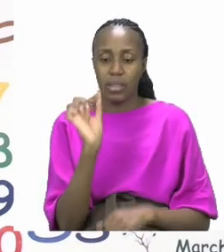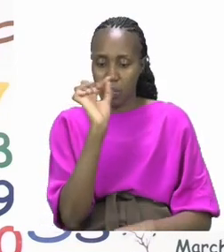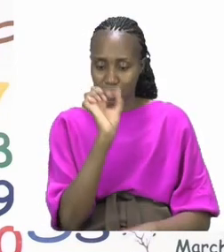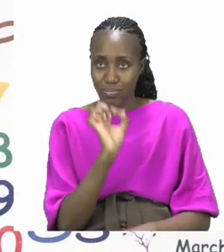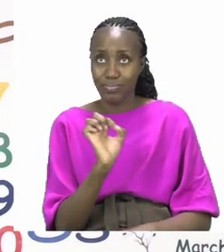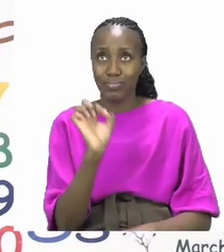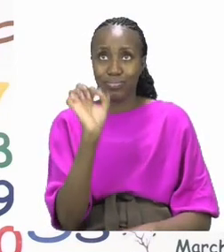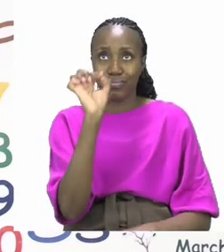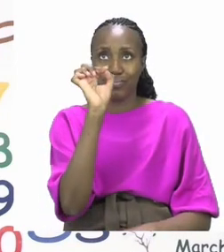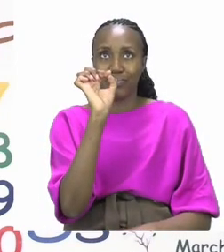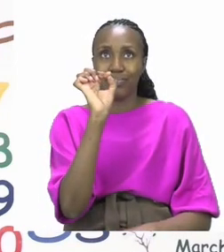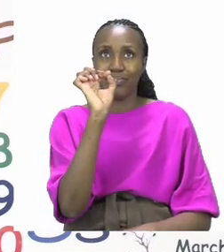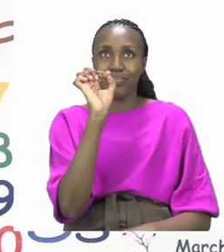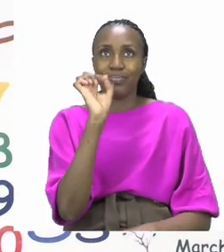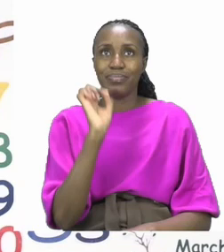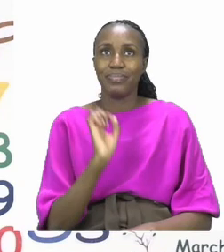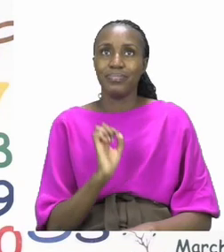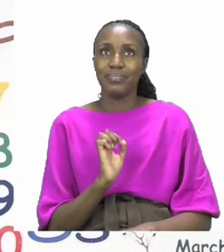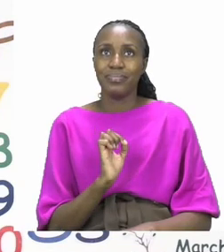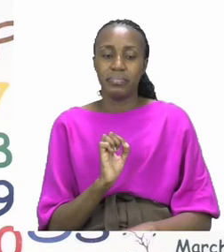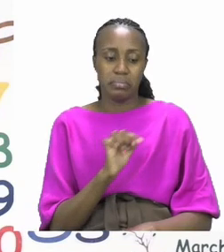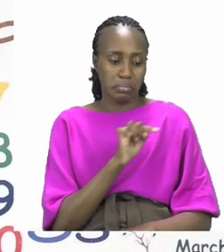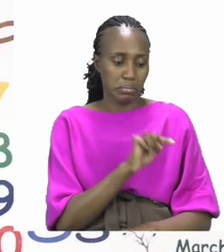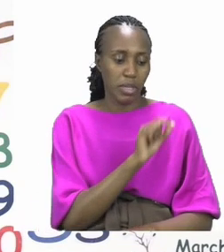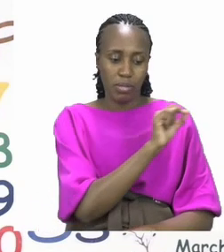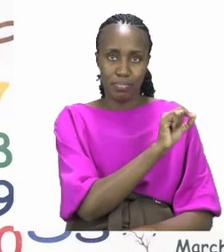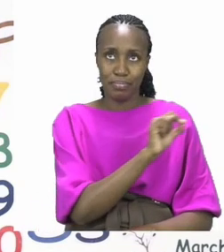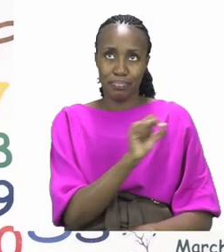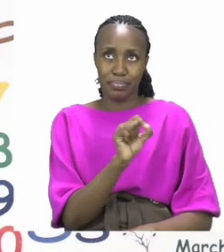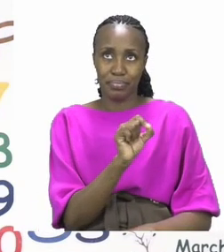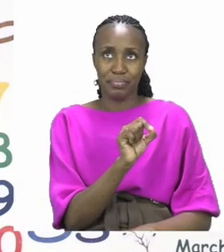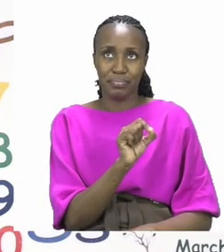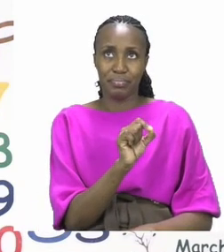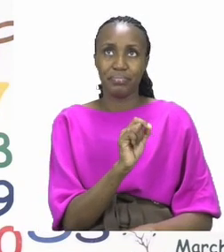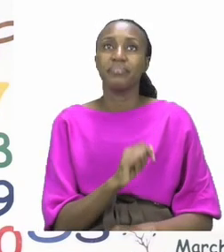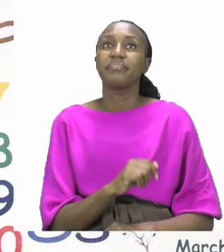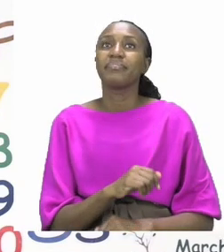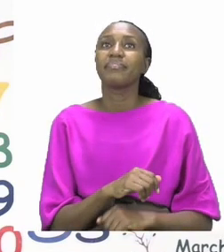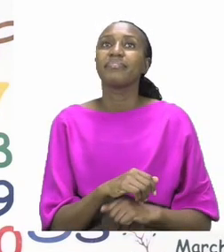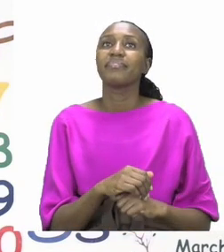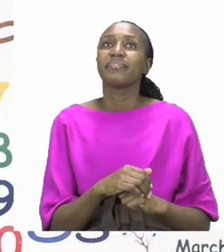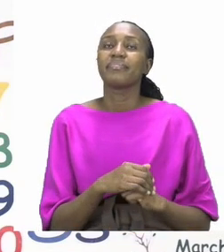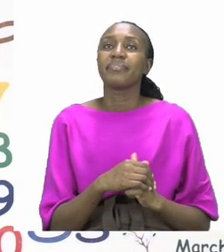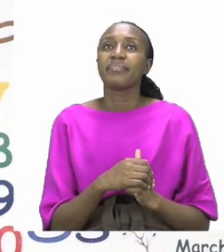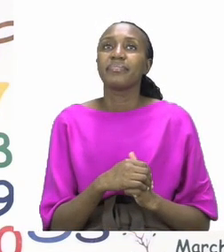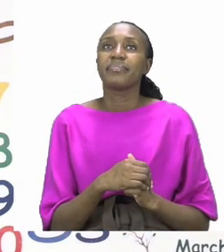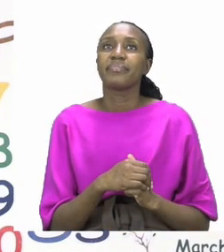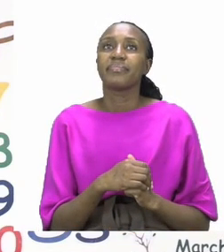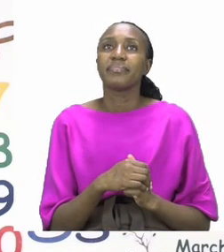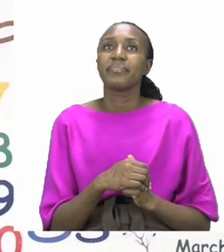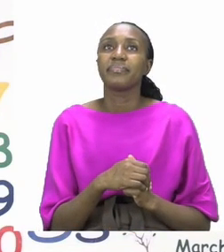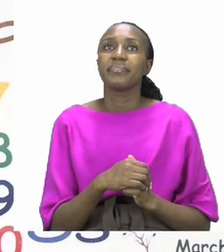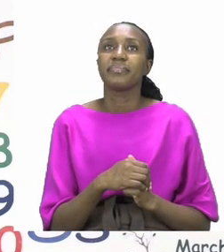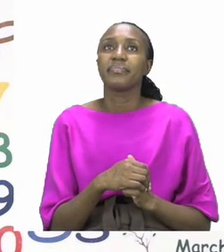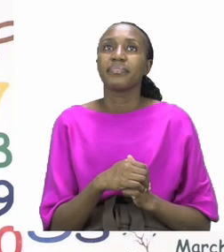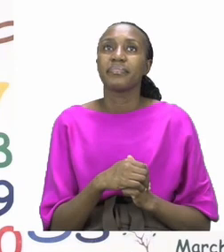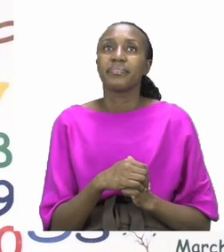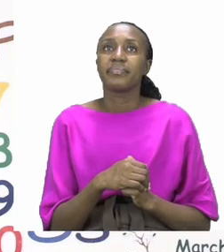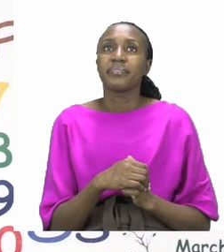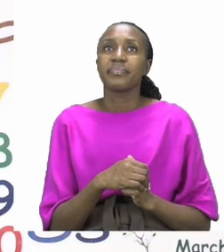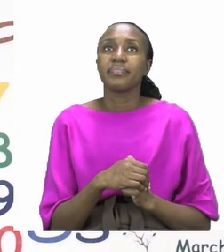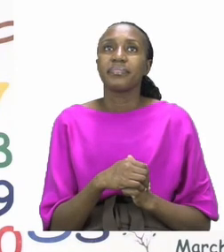hut. As always, let's circle nice and neat around the letters.